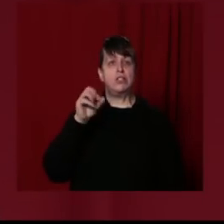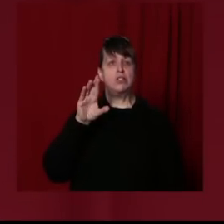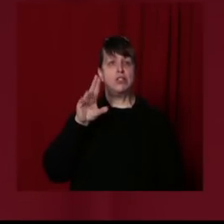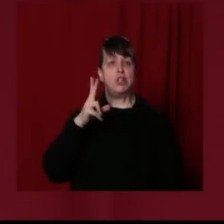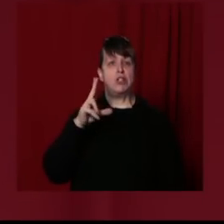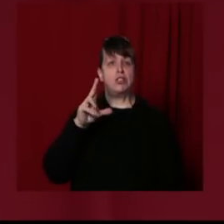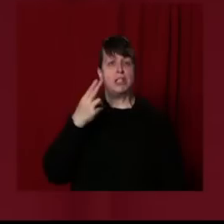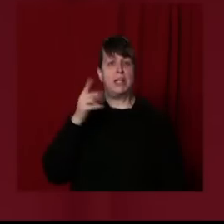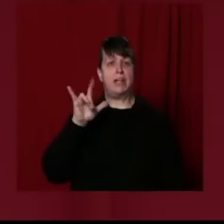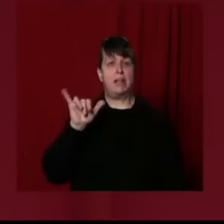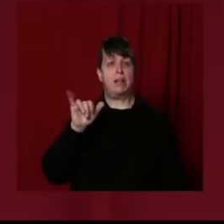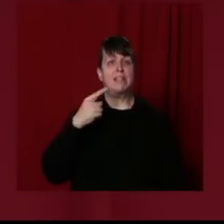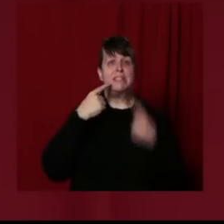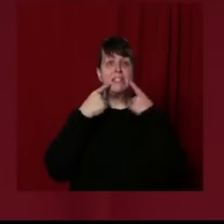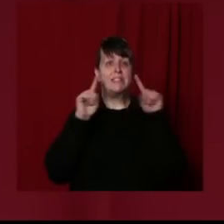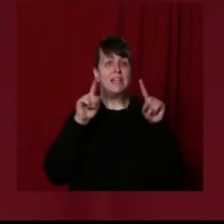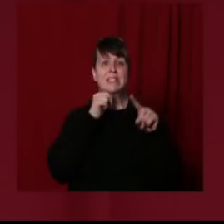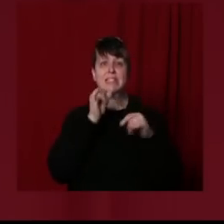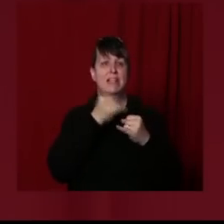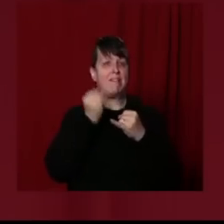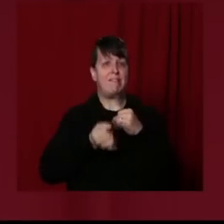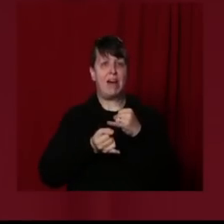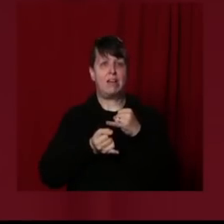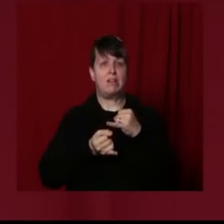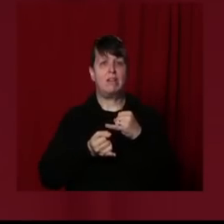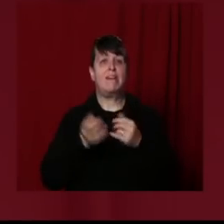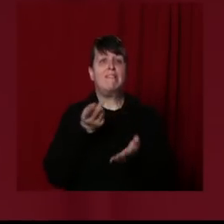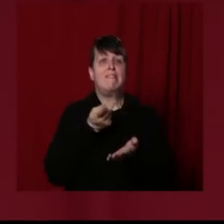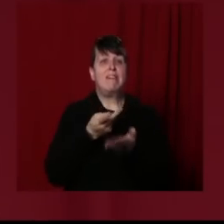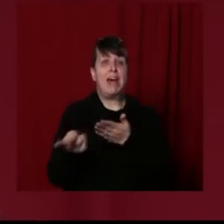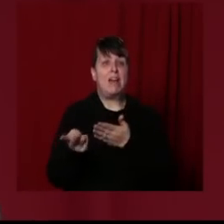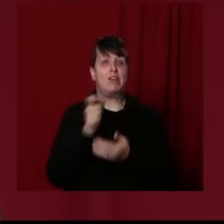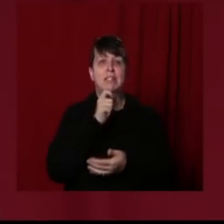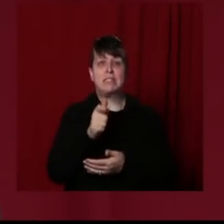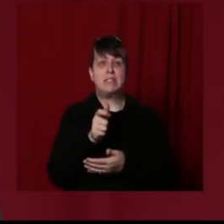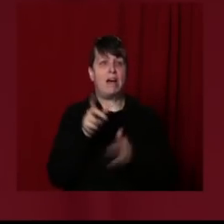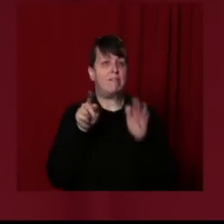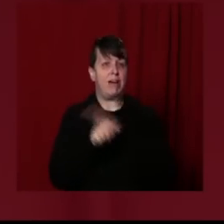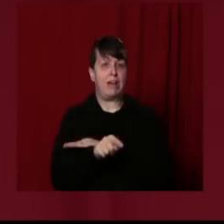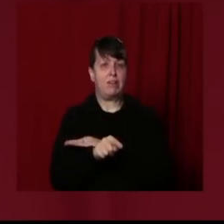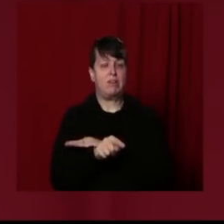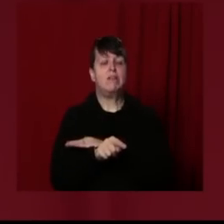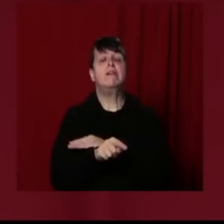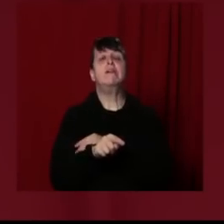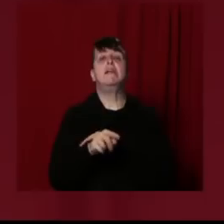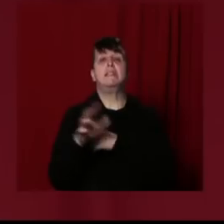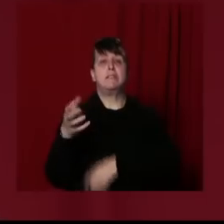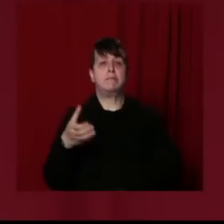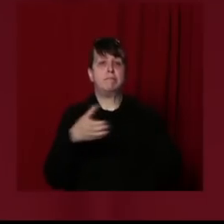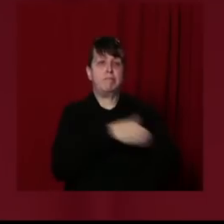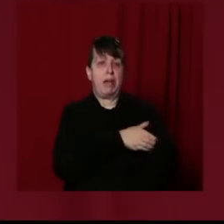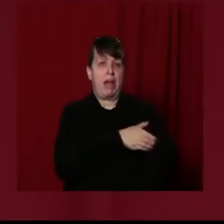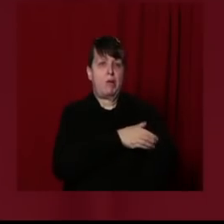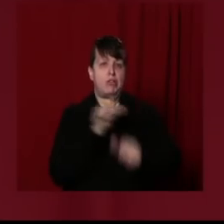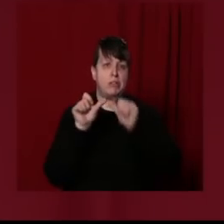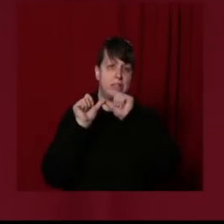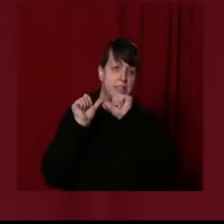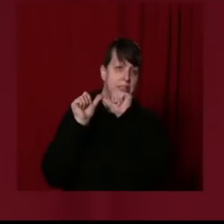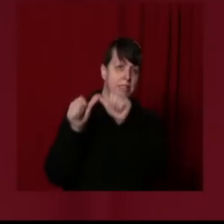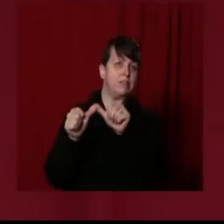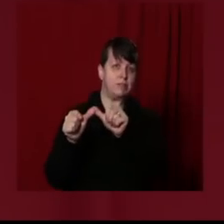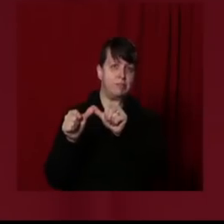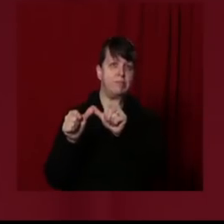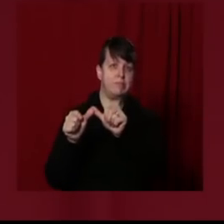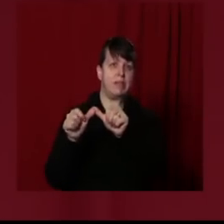is not final. Failure is not fatal. It's the power to continue